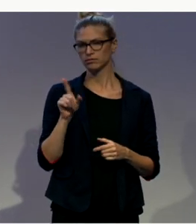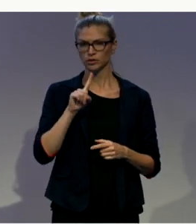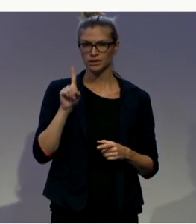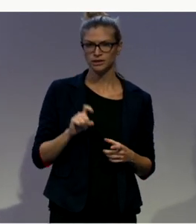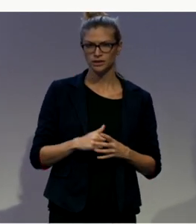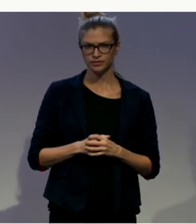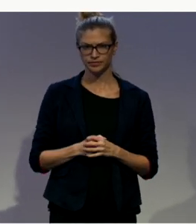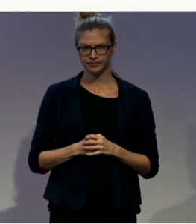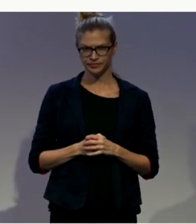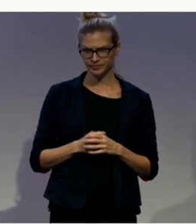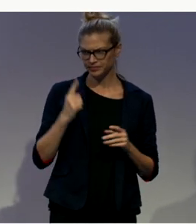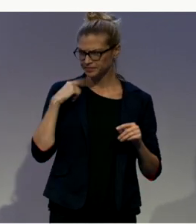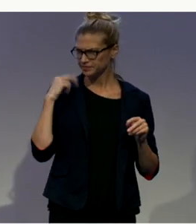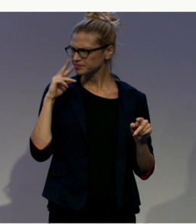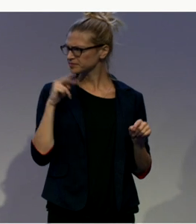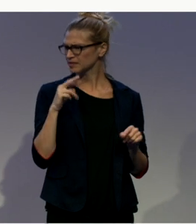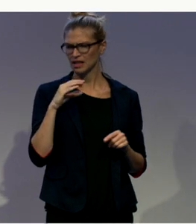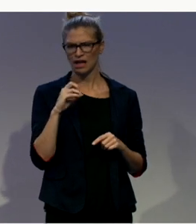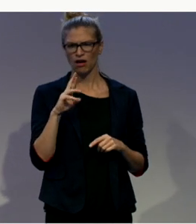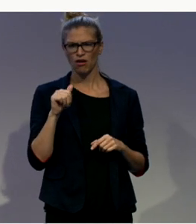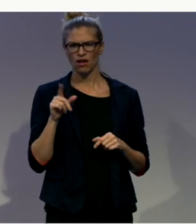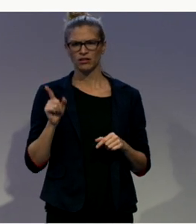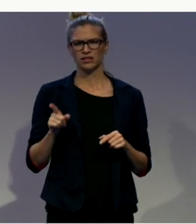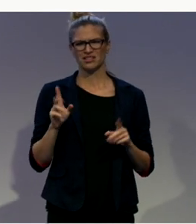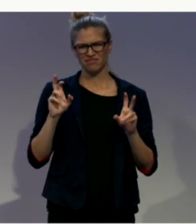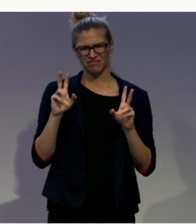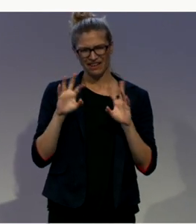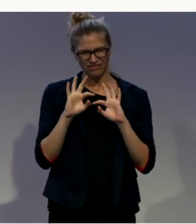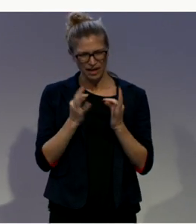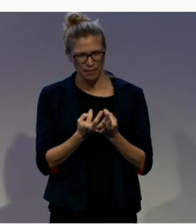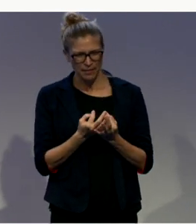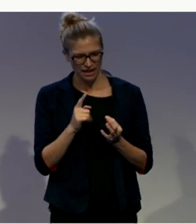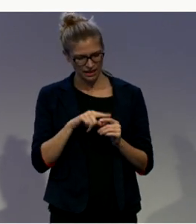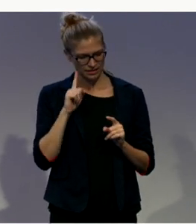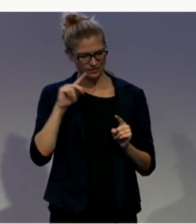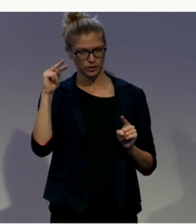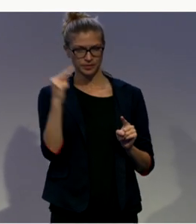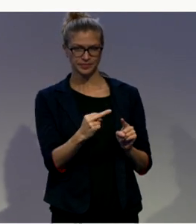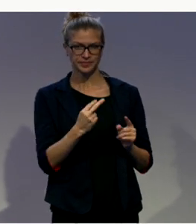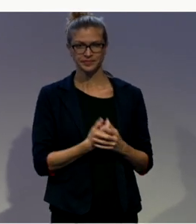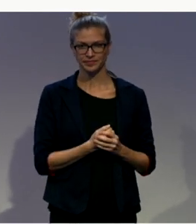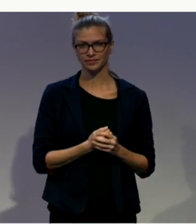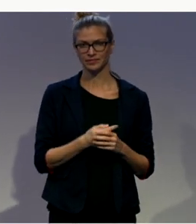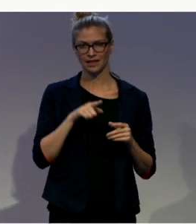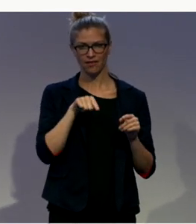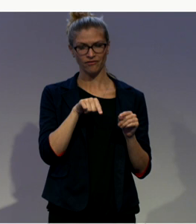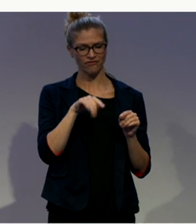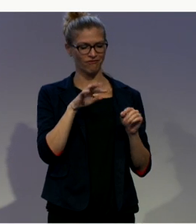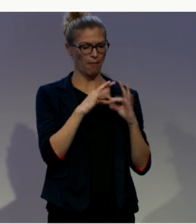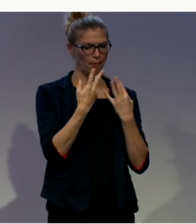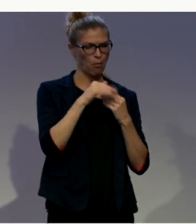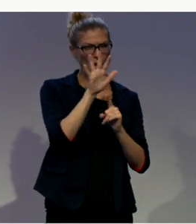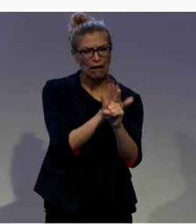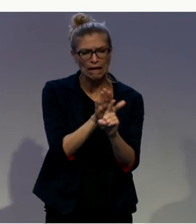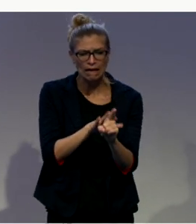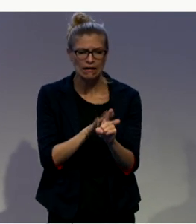to a different aspect, families. You said overprotection in families. Parents